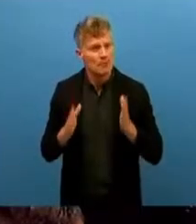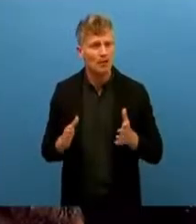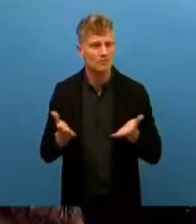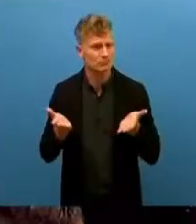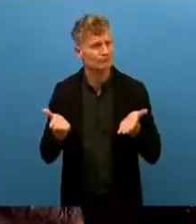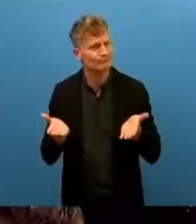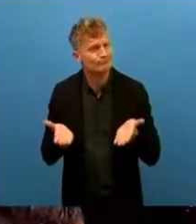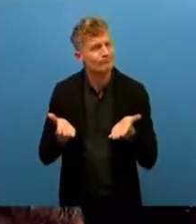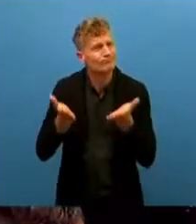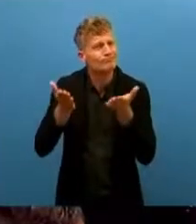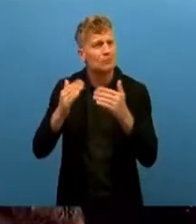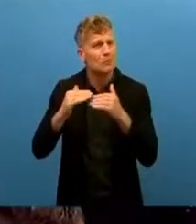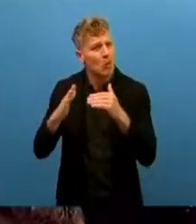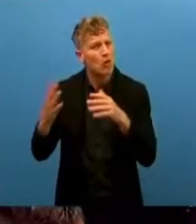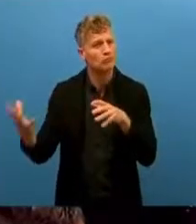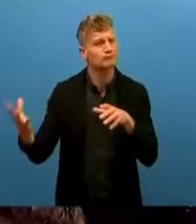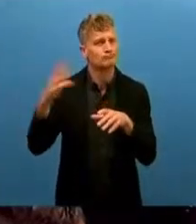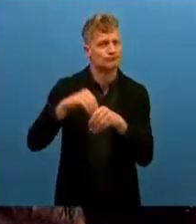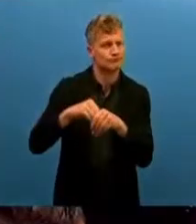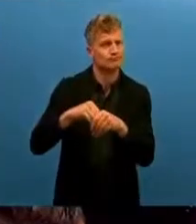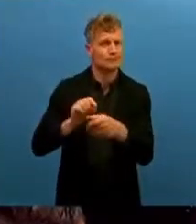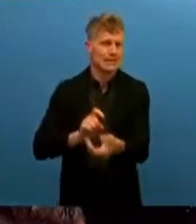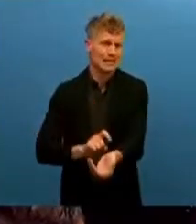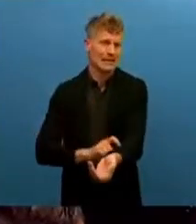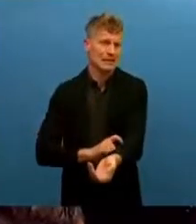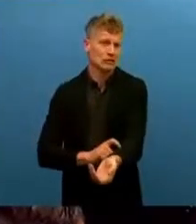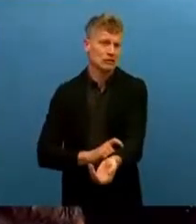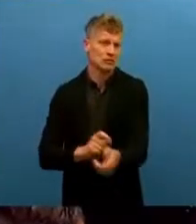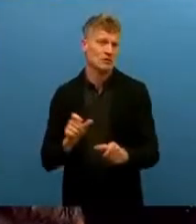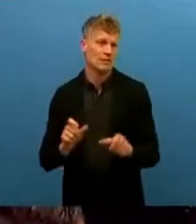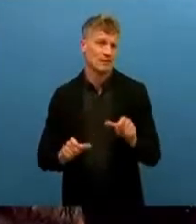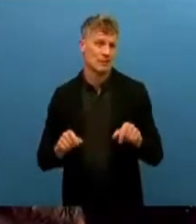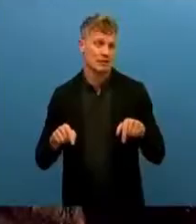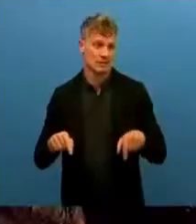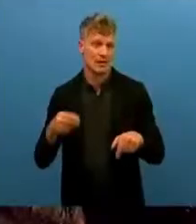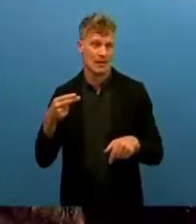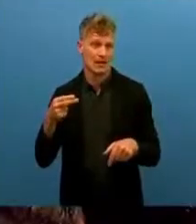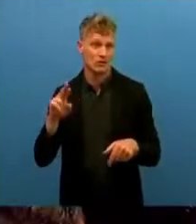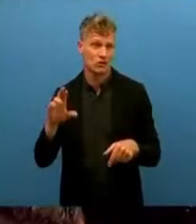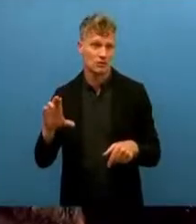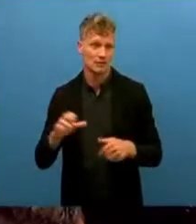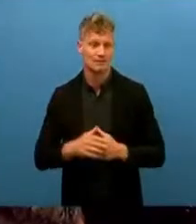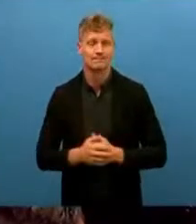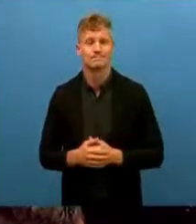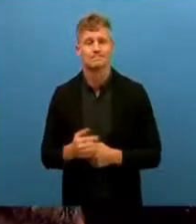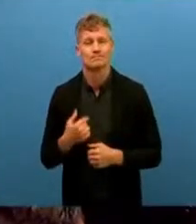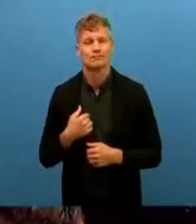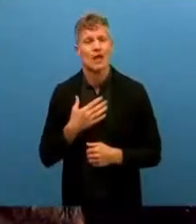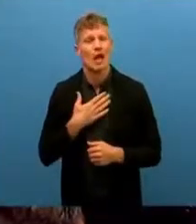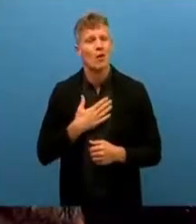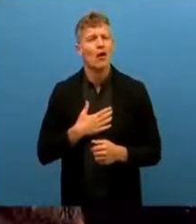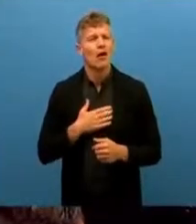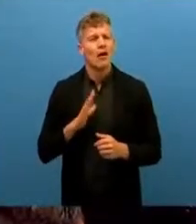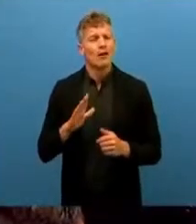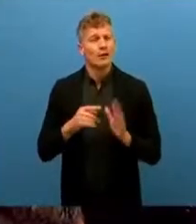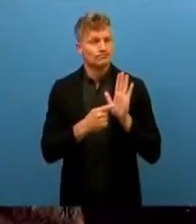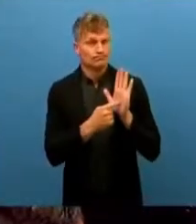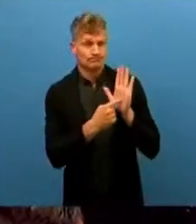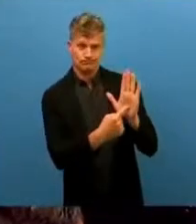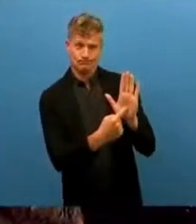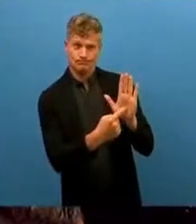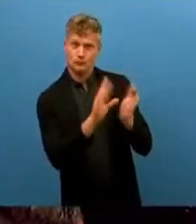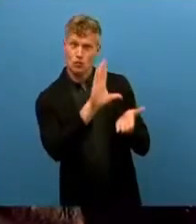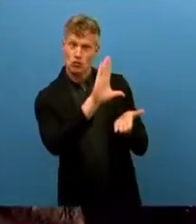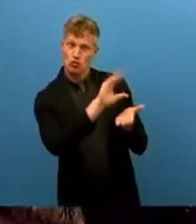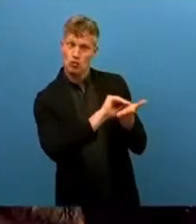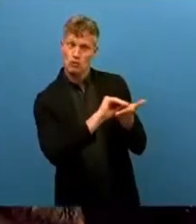advancing enhanced participation of Indigenous peoples at the HRC. I would like to highlight that the report lays out a clear path